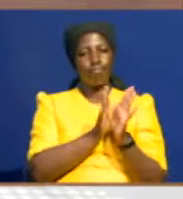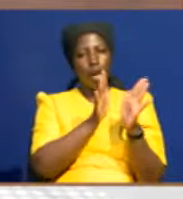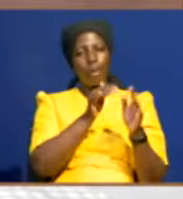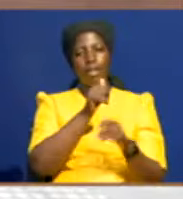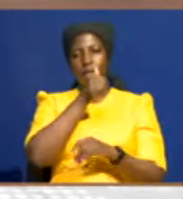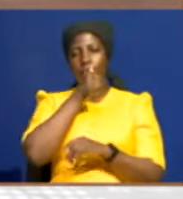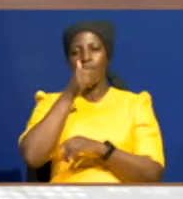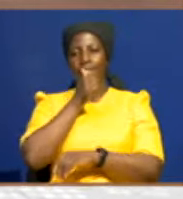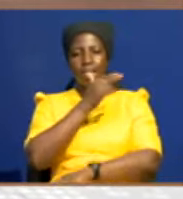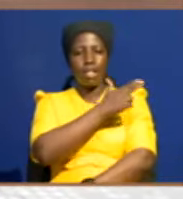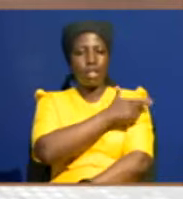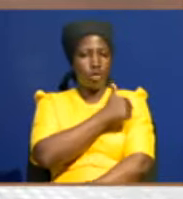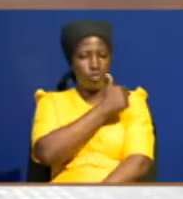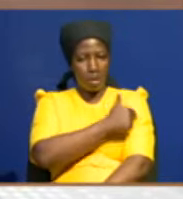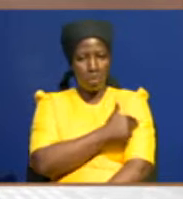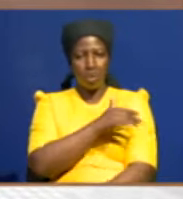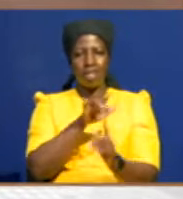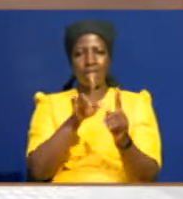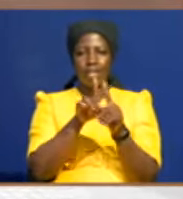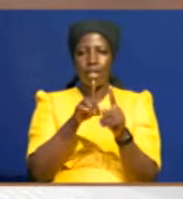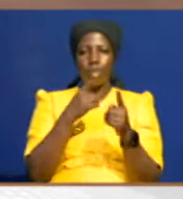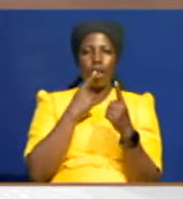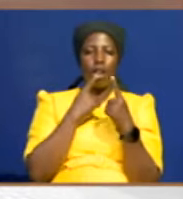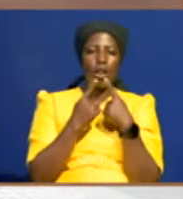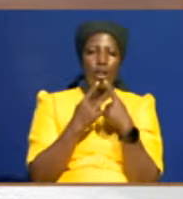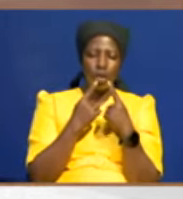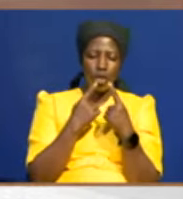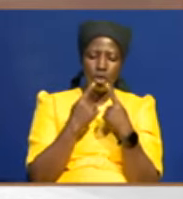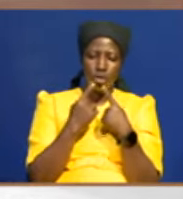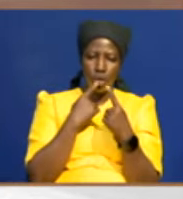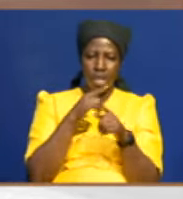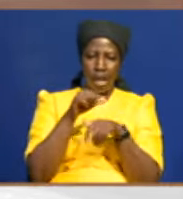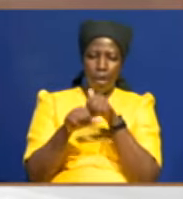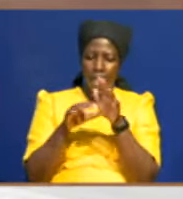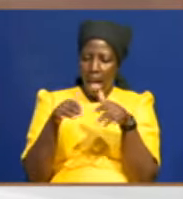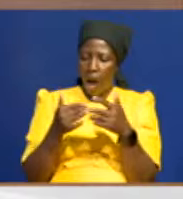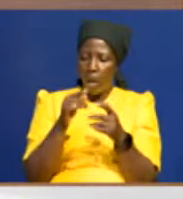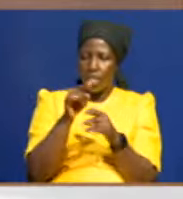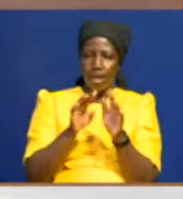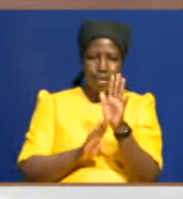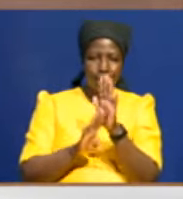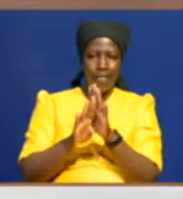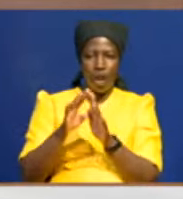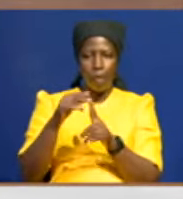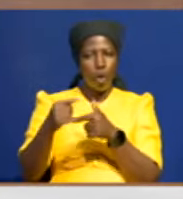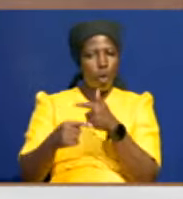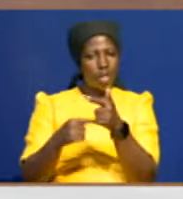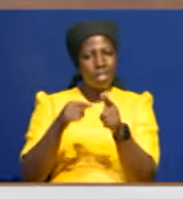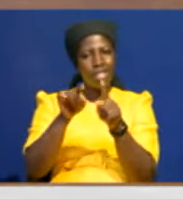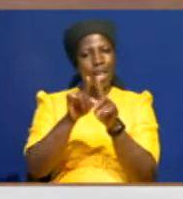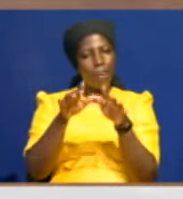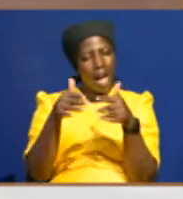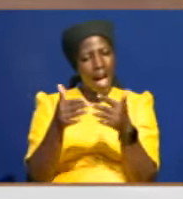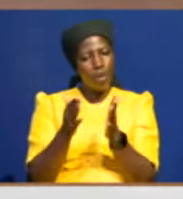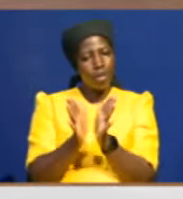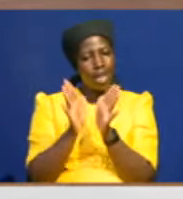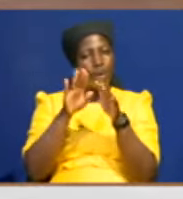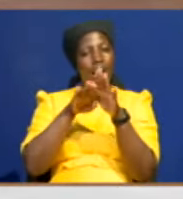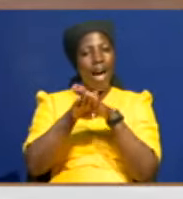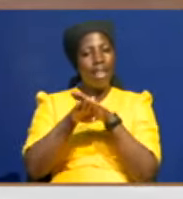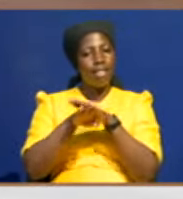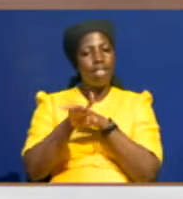sector. And I also said how this is developing and how general access